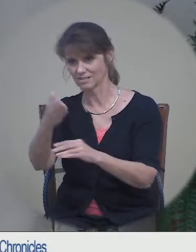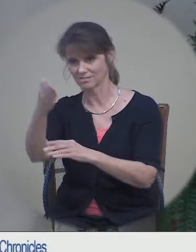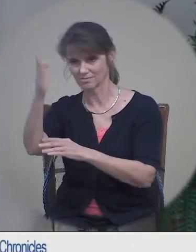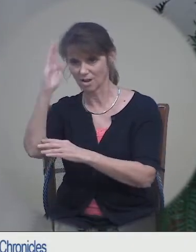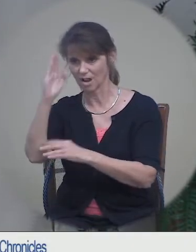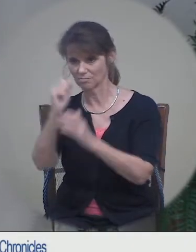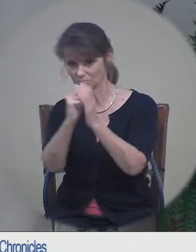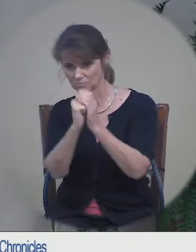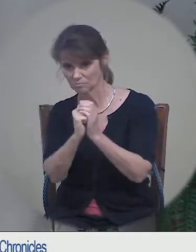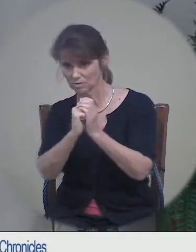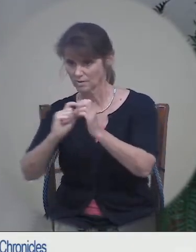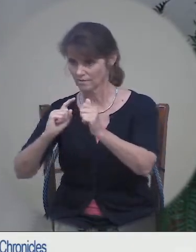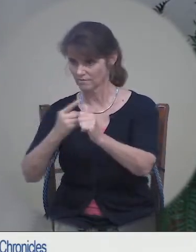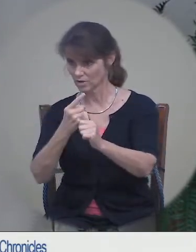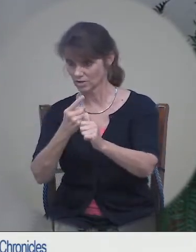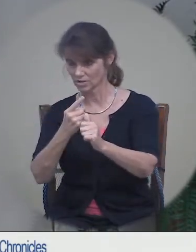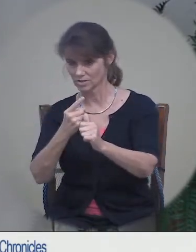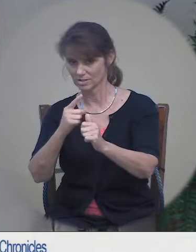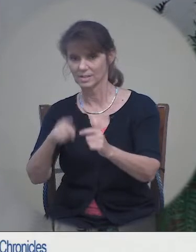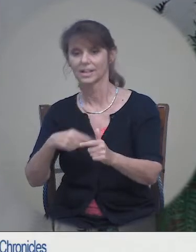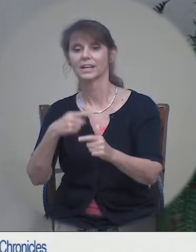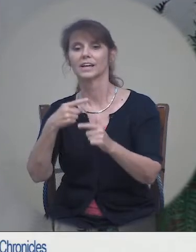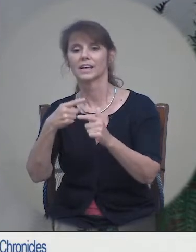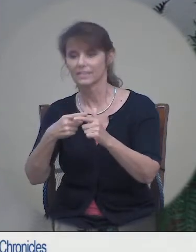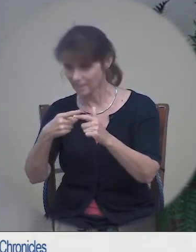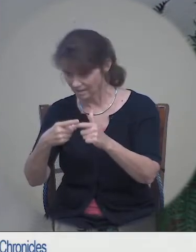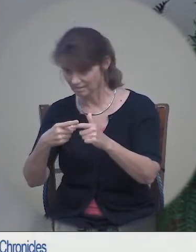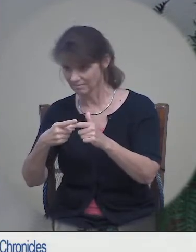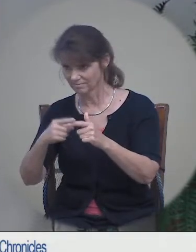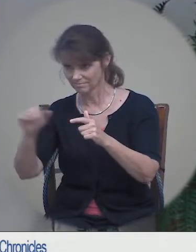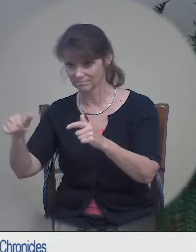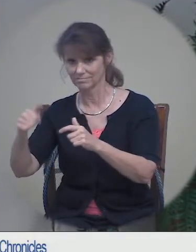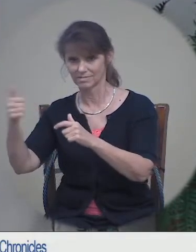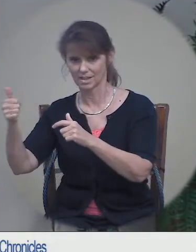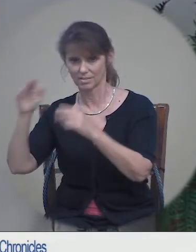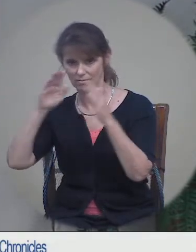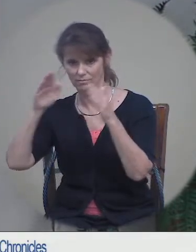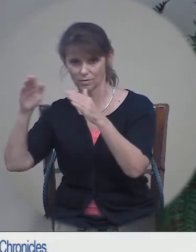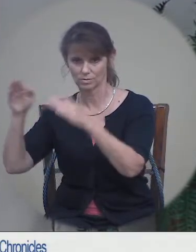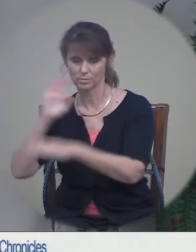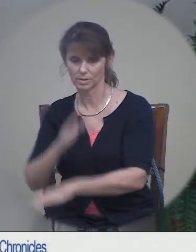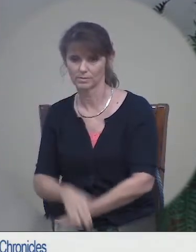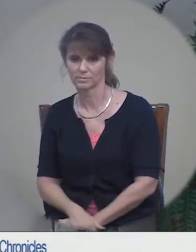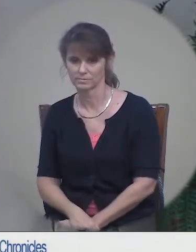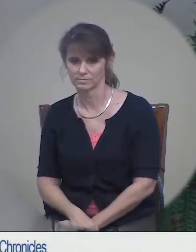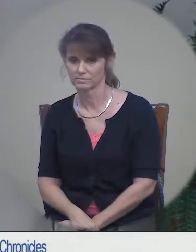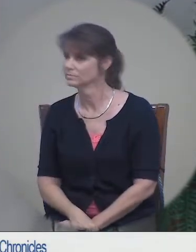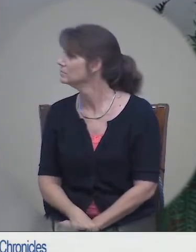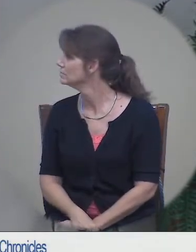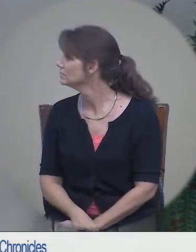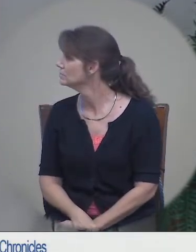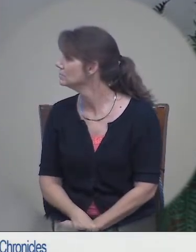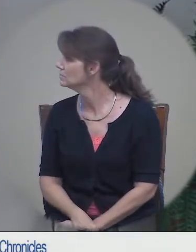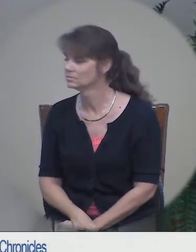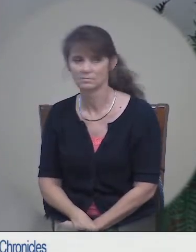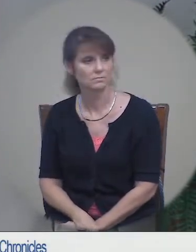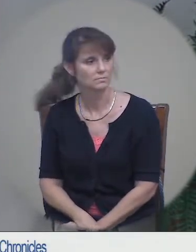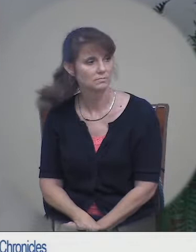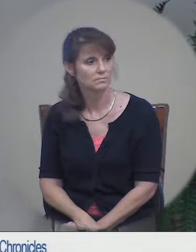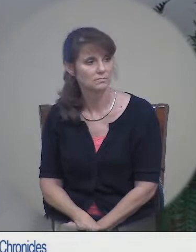me why the start of his reign begins this way. So, thoughts? Anybody want to throw another one in there?